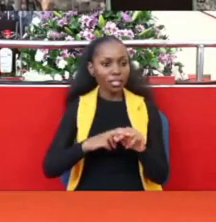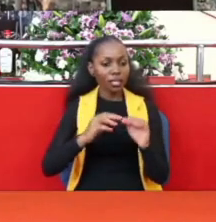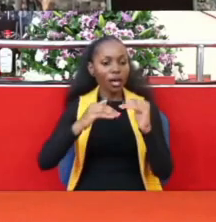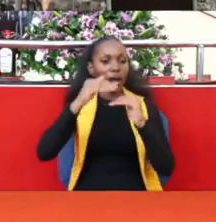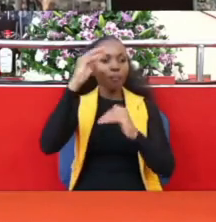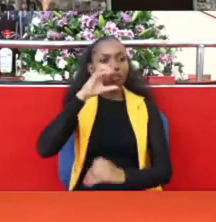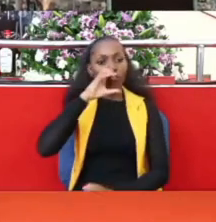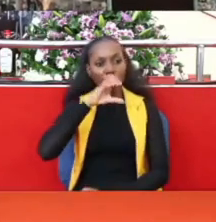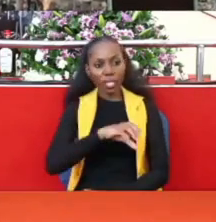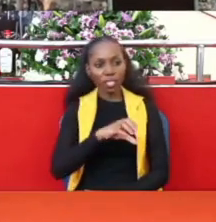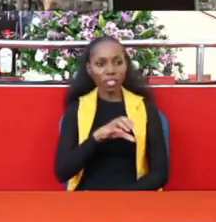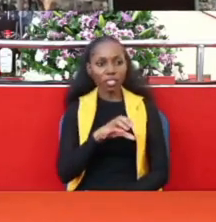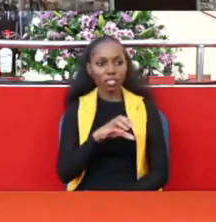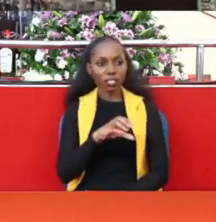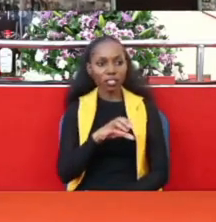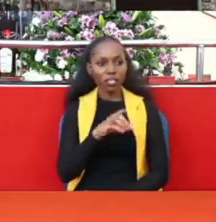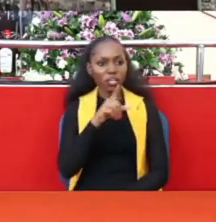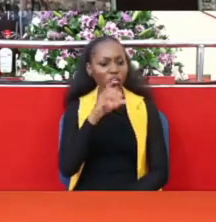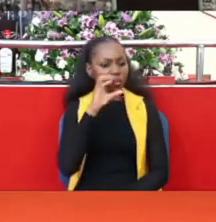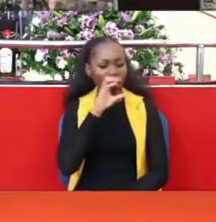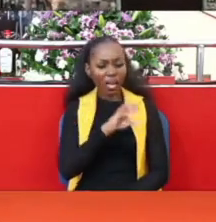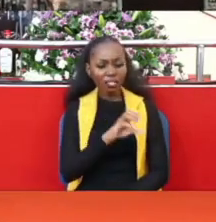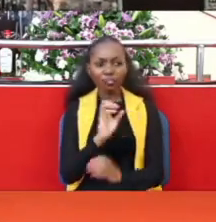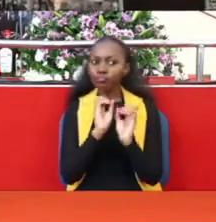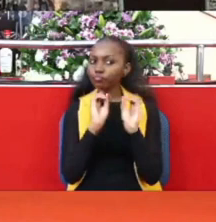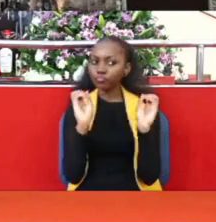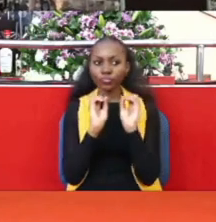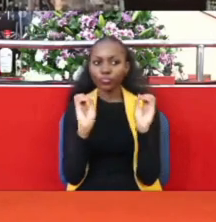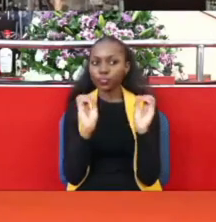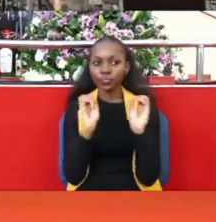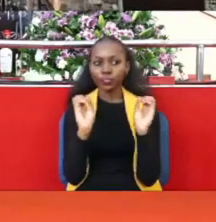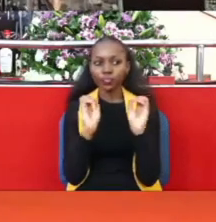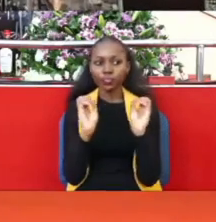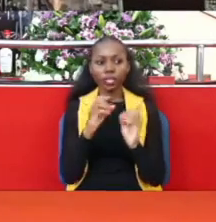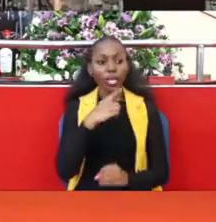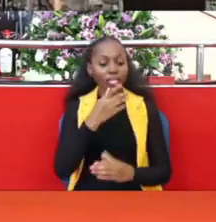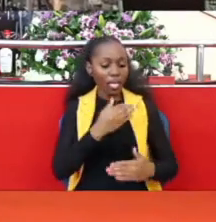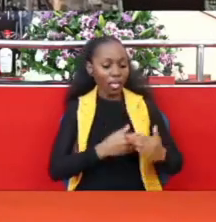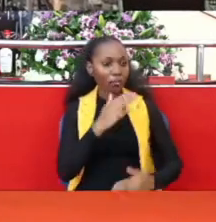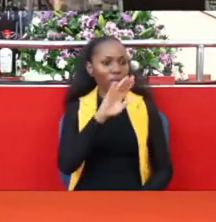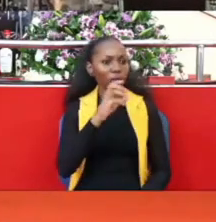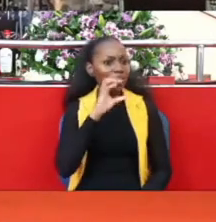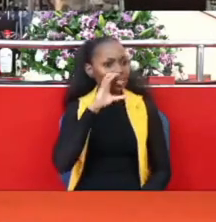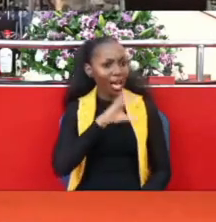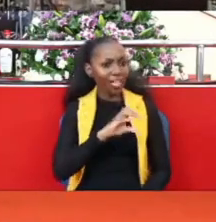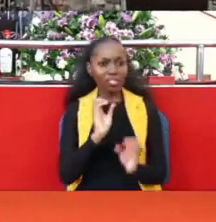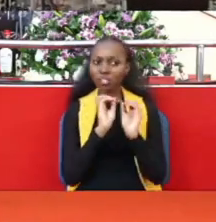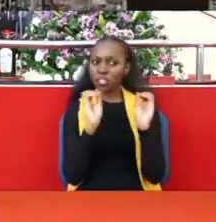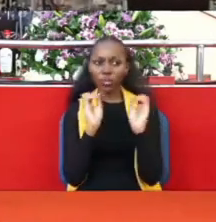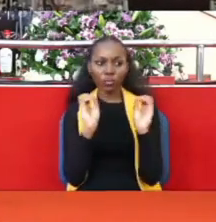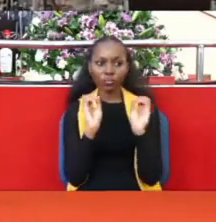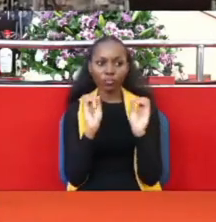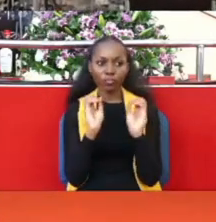juu sana ya laana. You are not cursable. Wewe huwezi kuwa na laana. Come on, tell your neighbor you are not cursable. Jirani yako wewe huwezi pewa